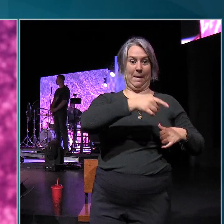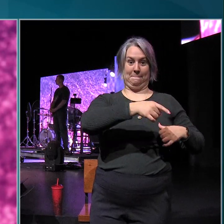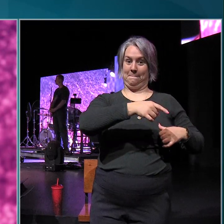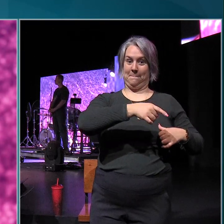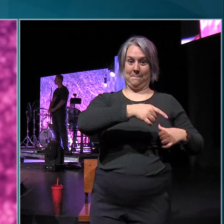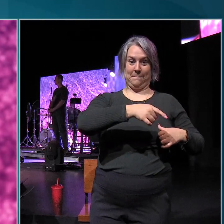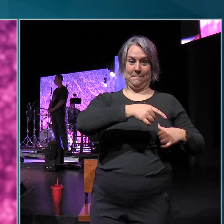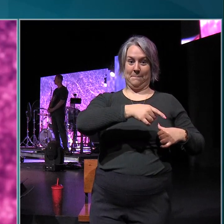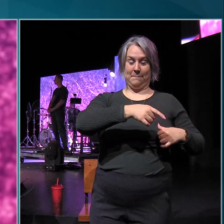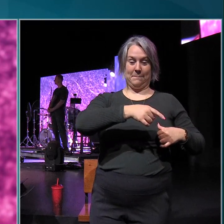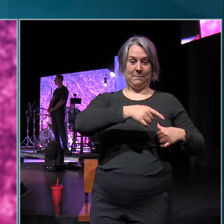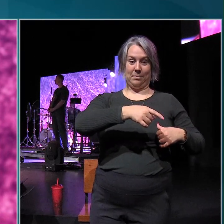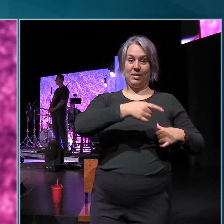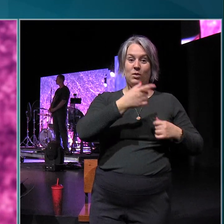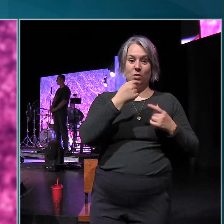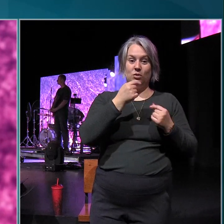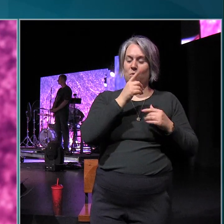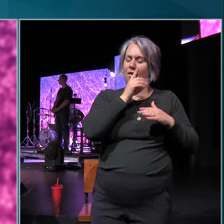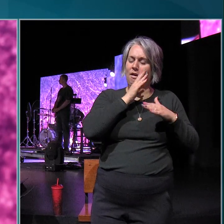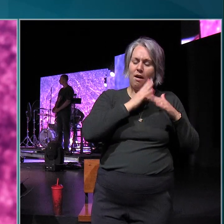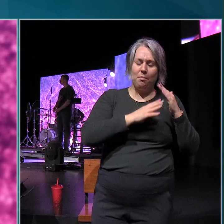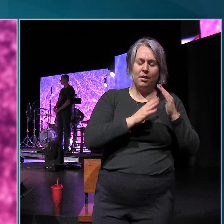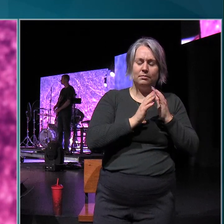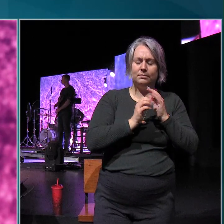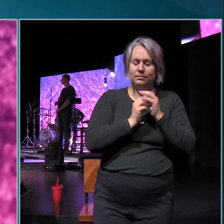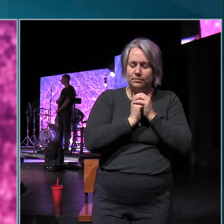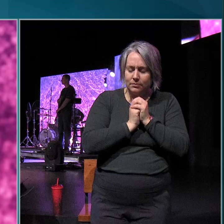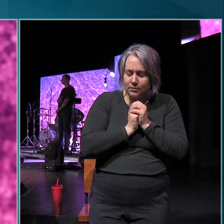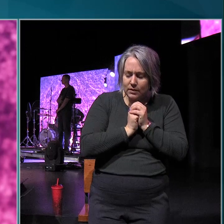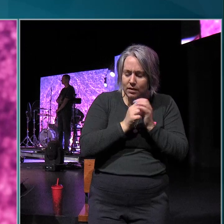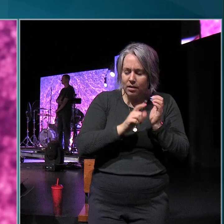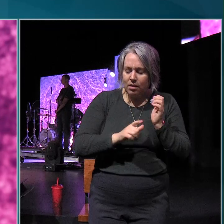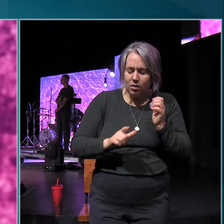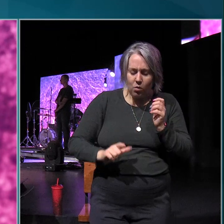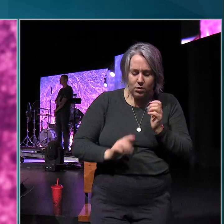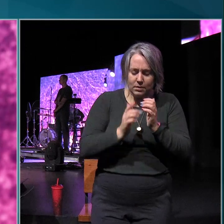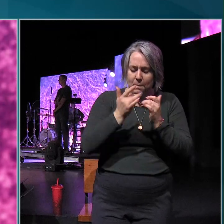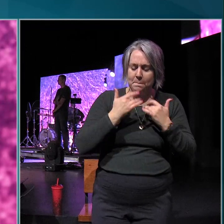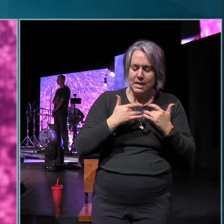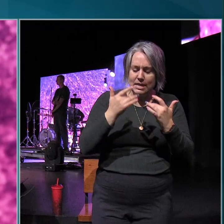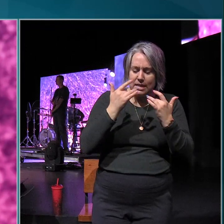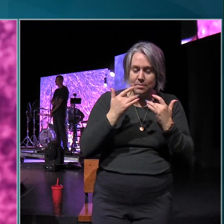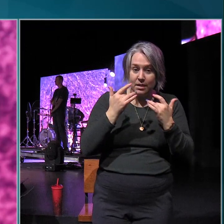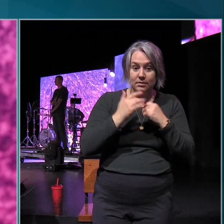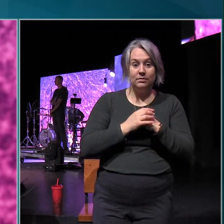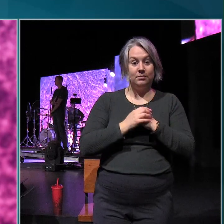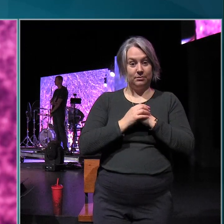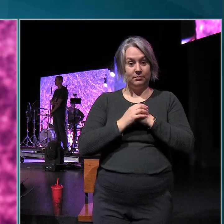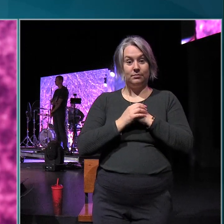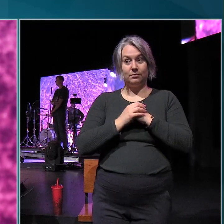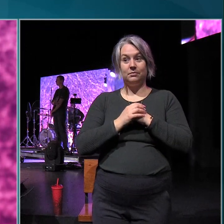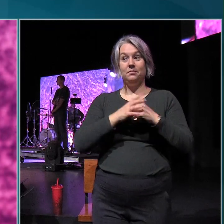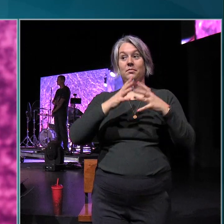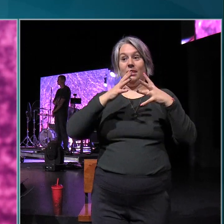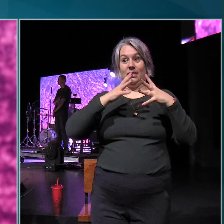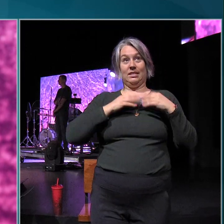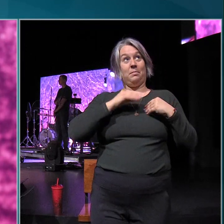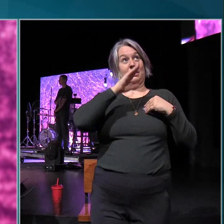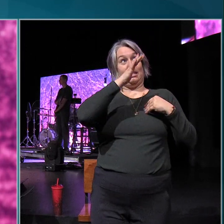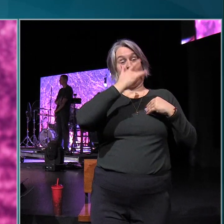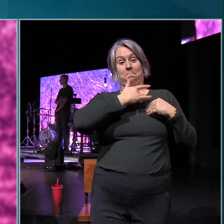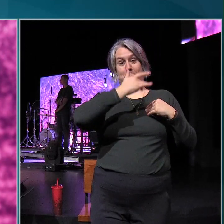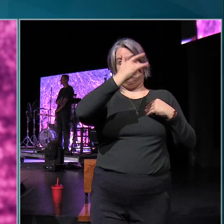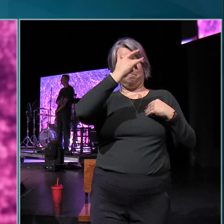came and he said, "Lord, be merciful to me, for I'm a sinner." He threw himself on the mercy of God. The Pharisee was